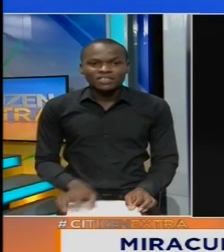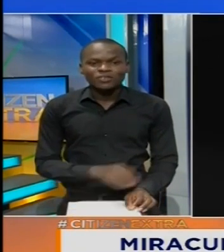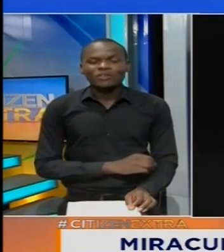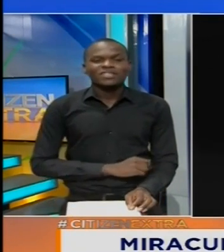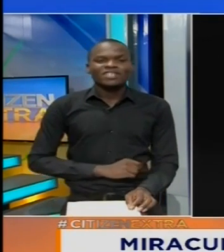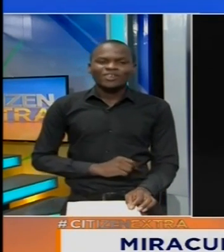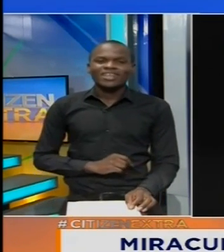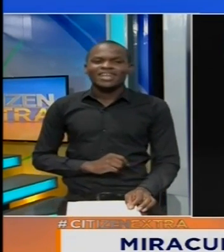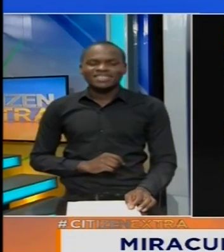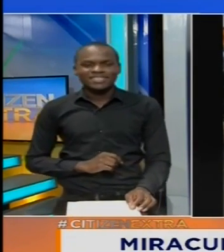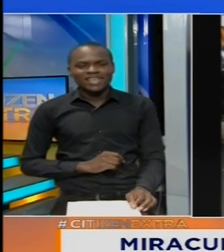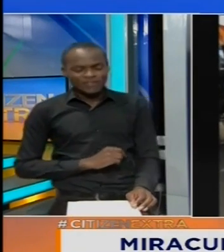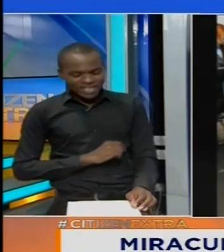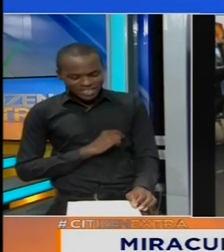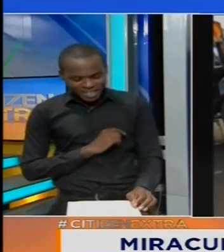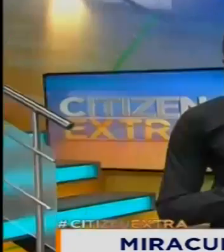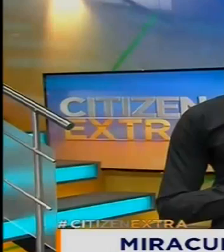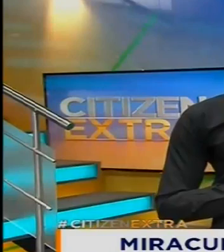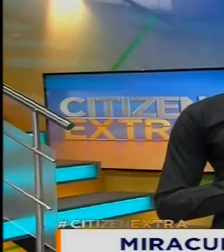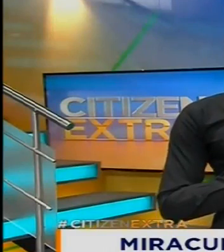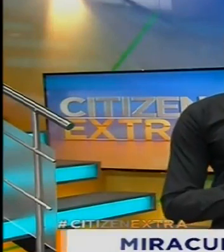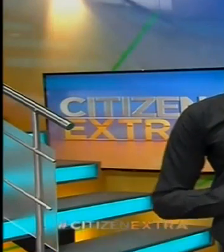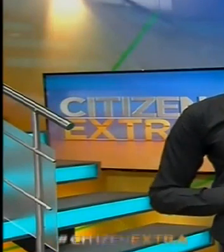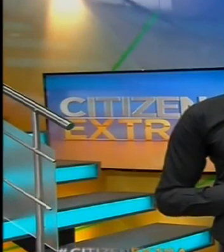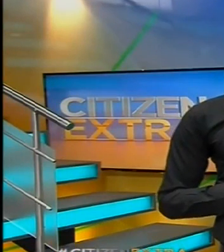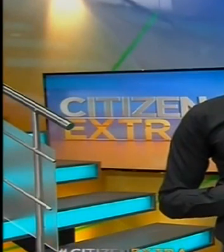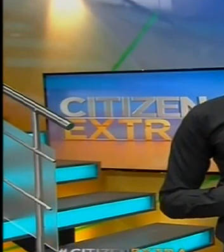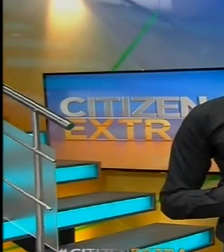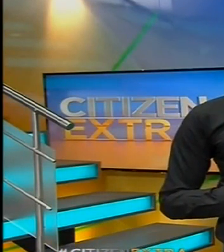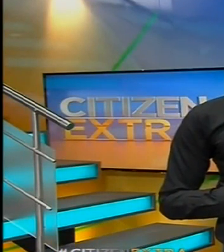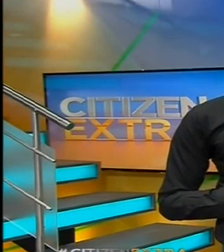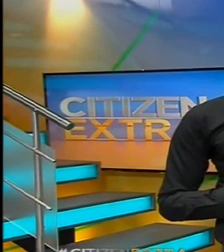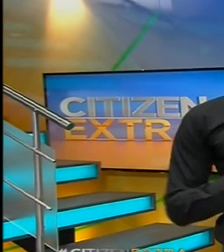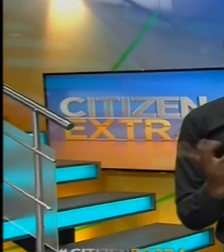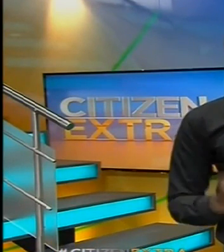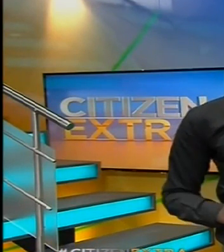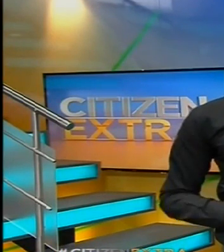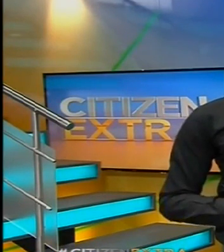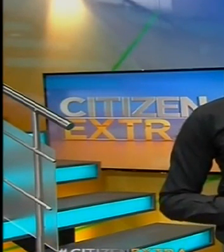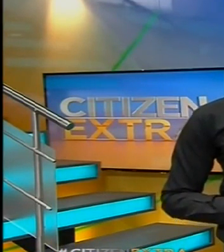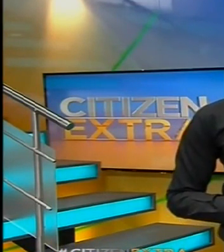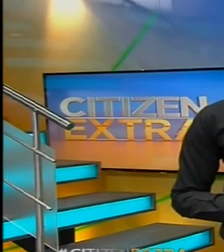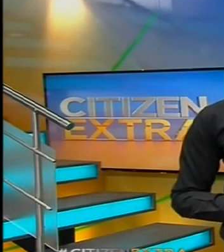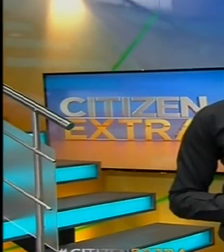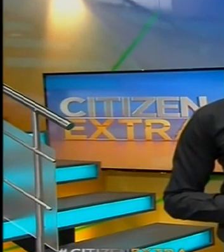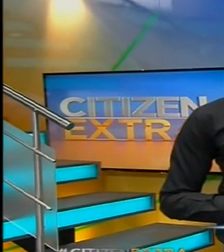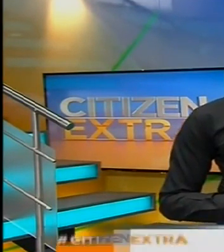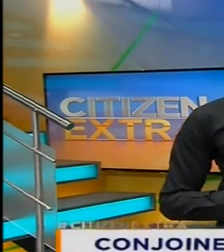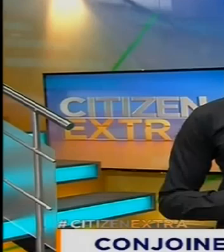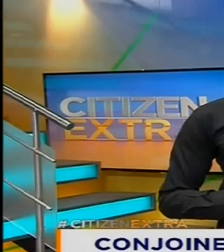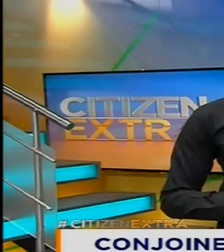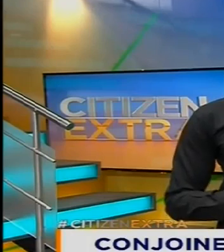crash. To God be the glory, as they say. And finally, moving on to our neighboring country, that is